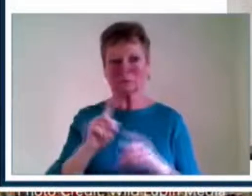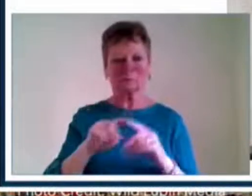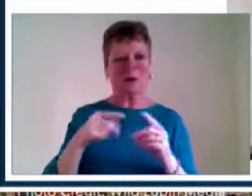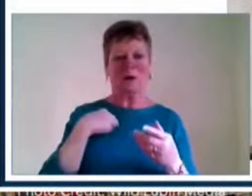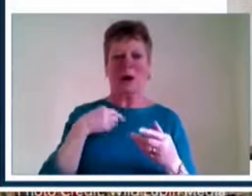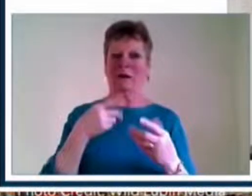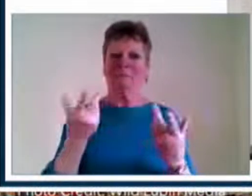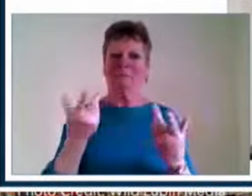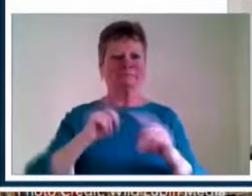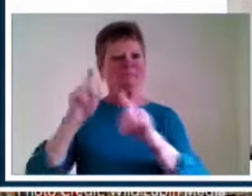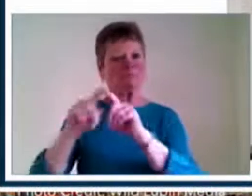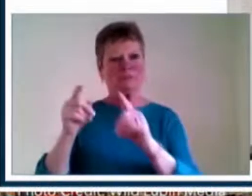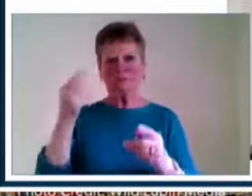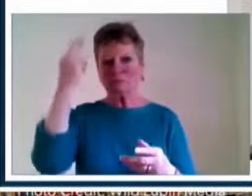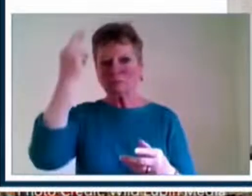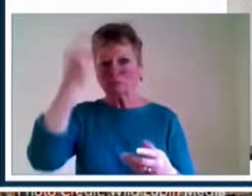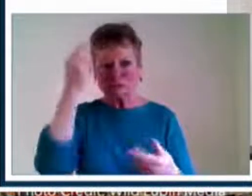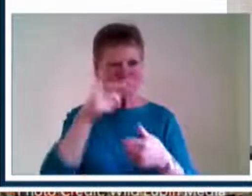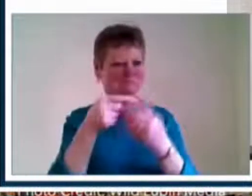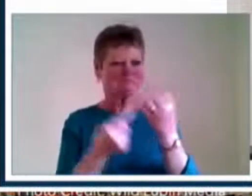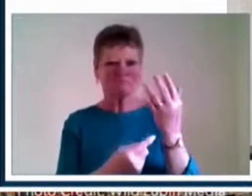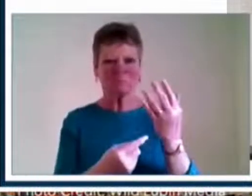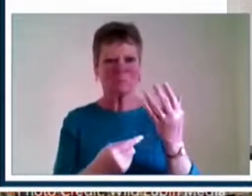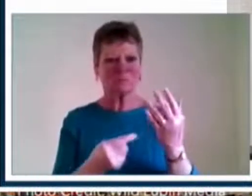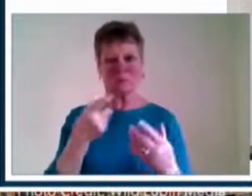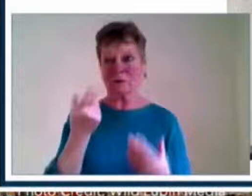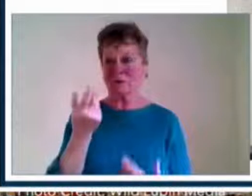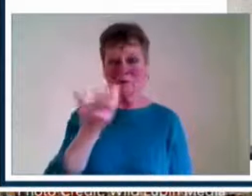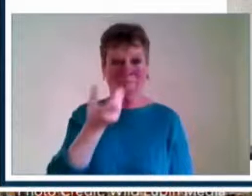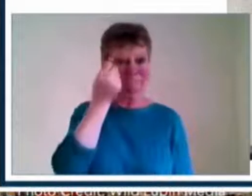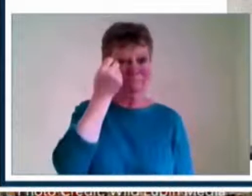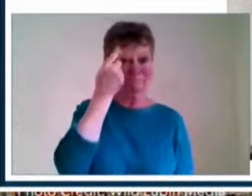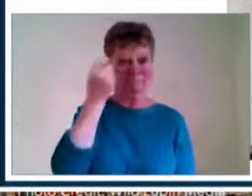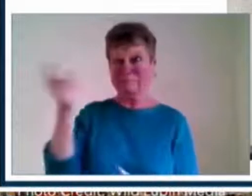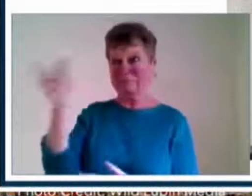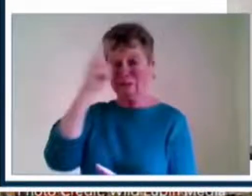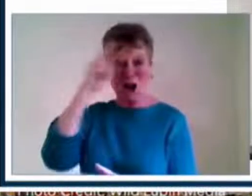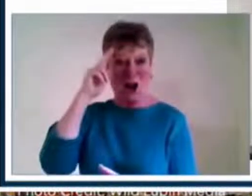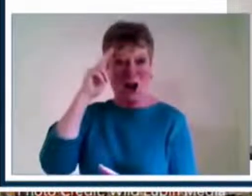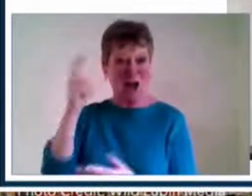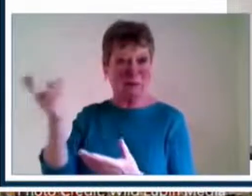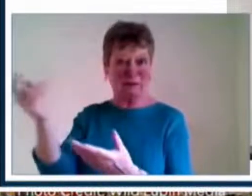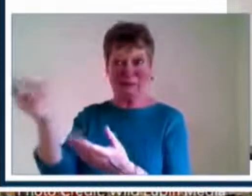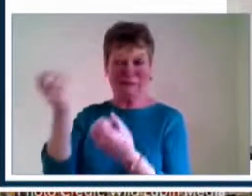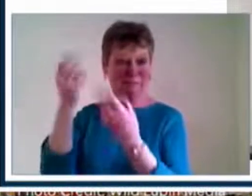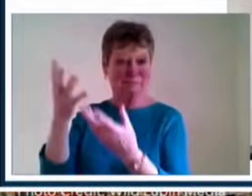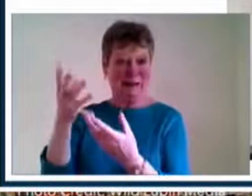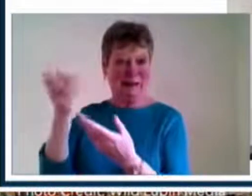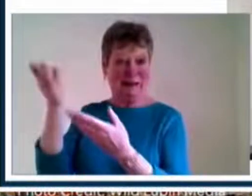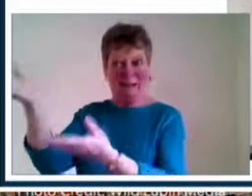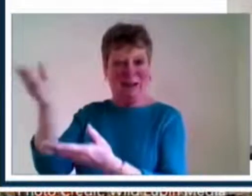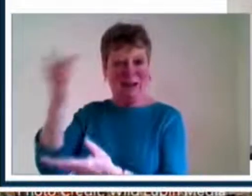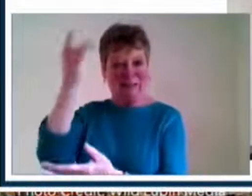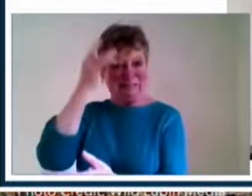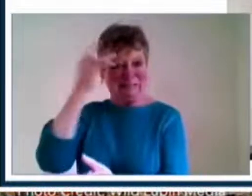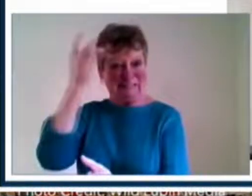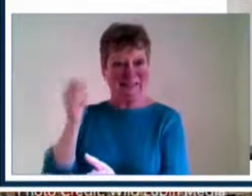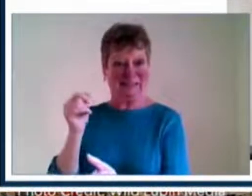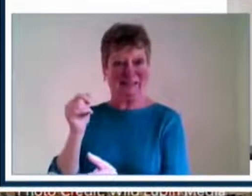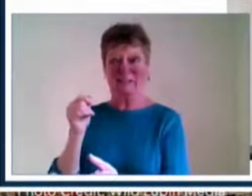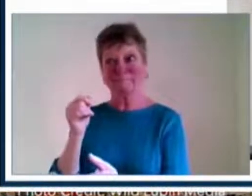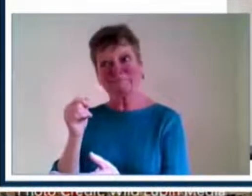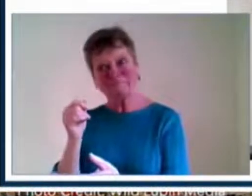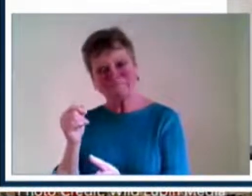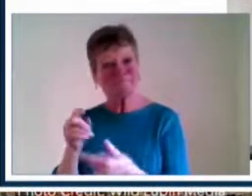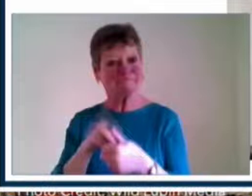stage are, number one, the stress on the healthcare system. I've just updated you on the hospital situation, and number two,